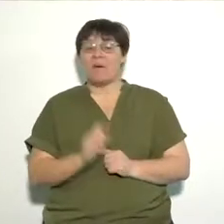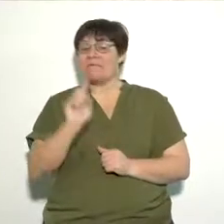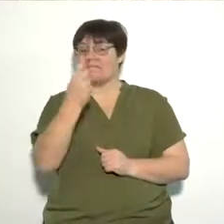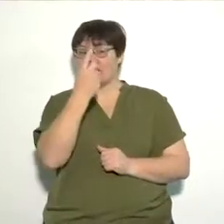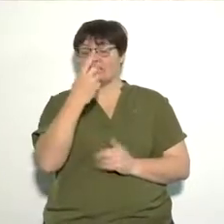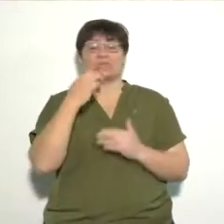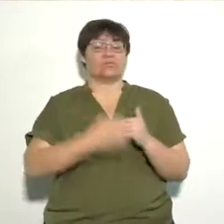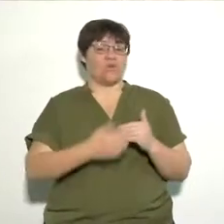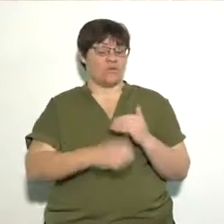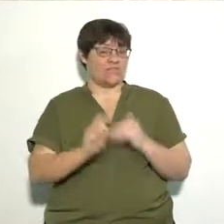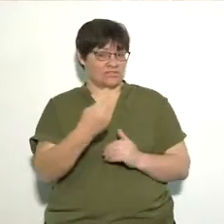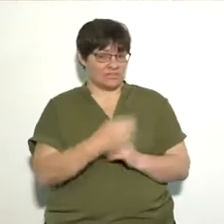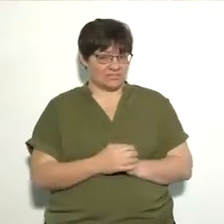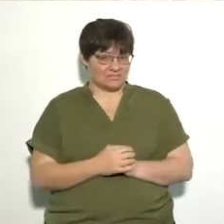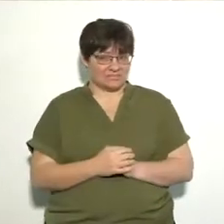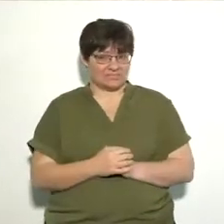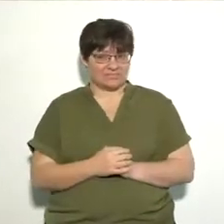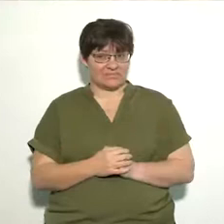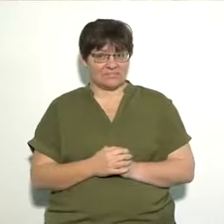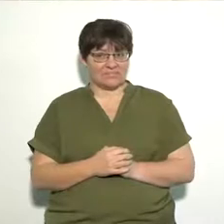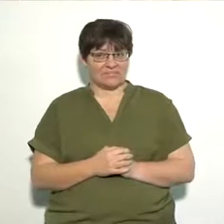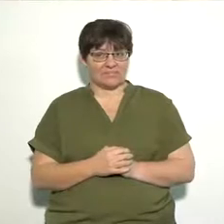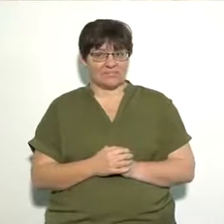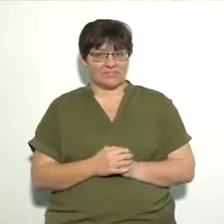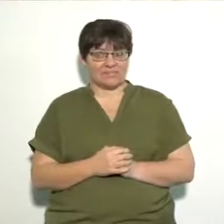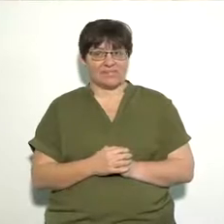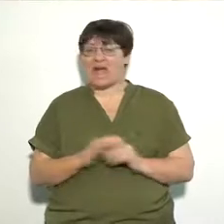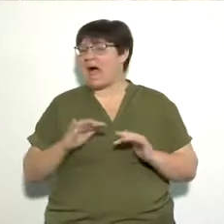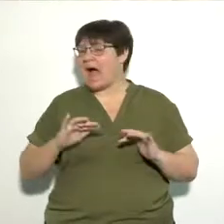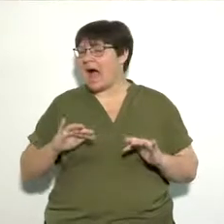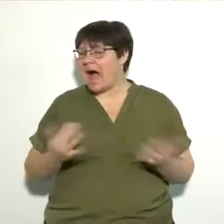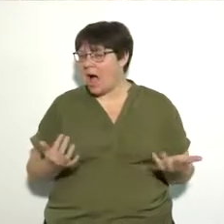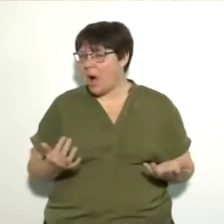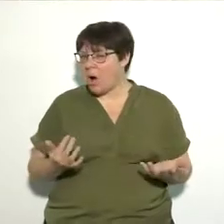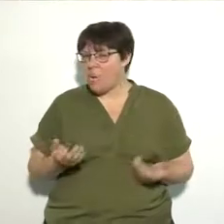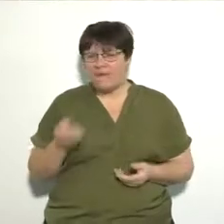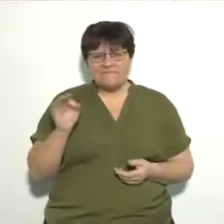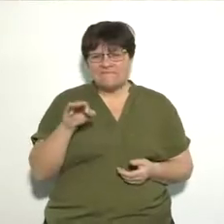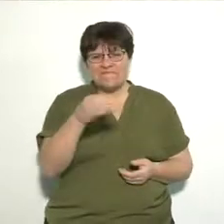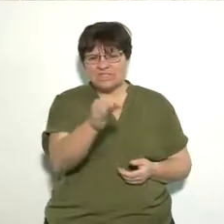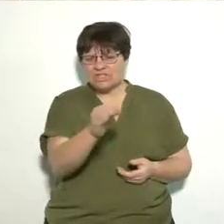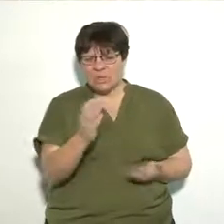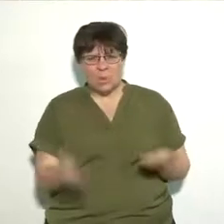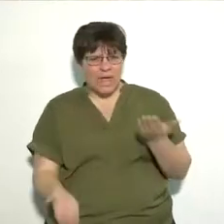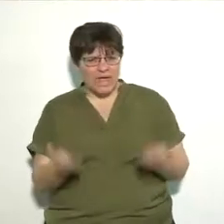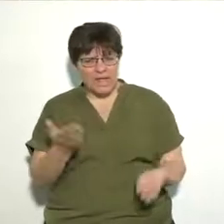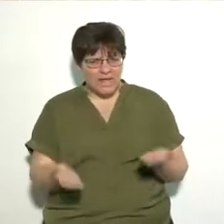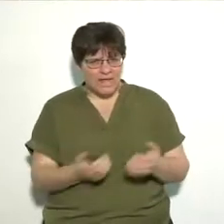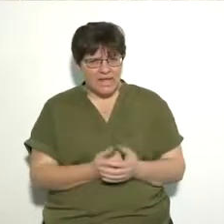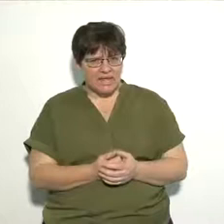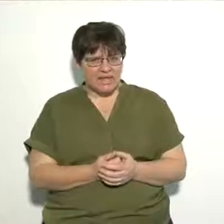a little joke. It goes like this. How do you weigh fish?